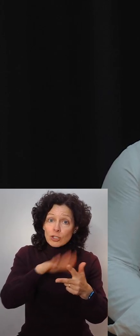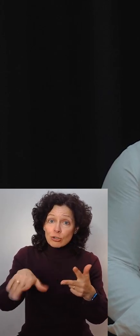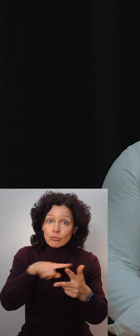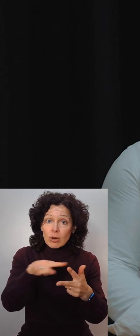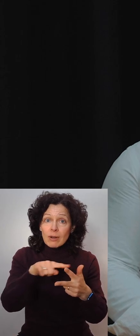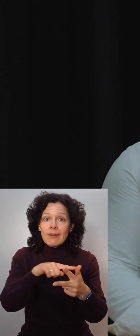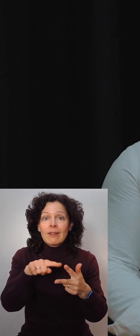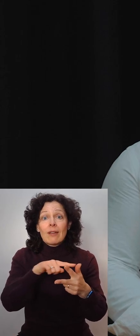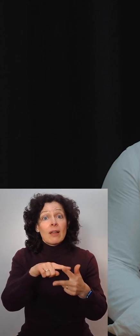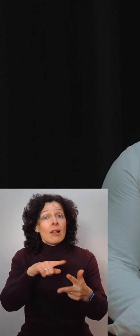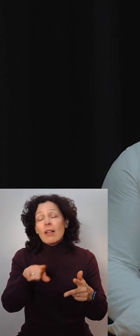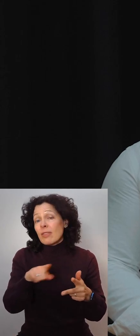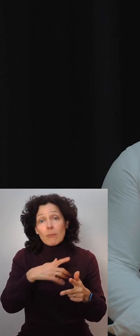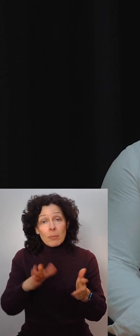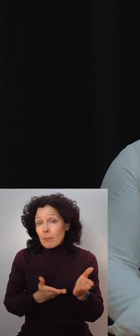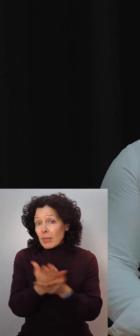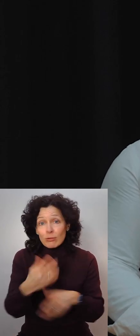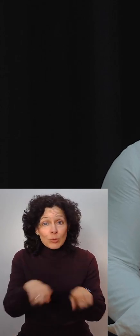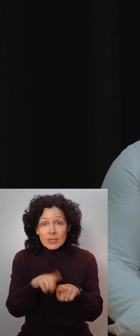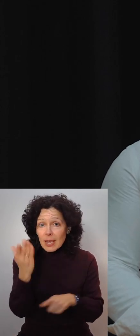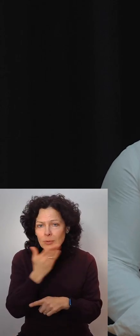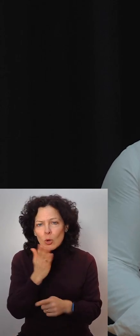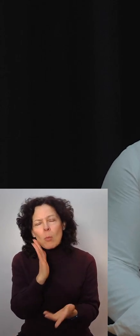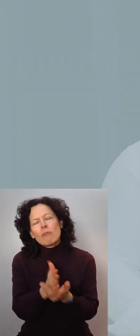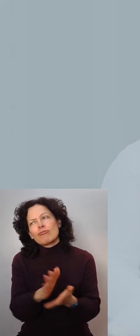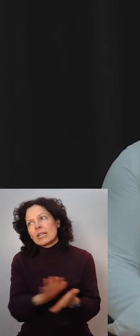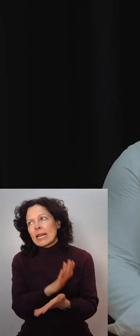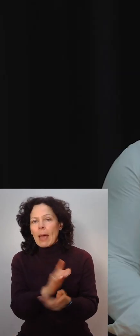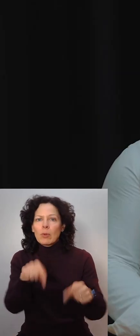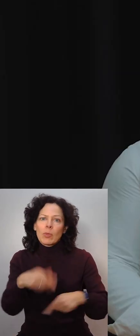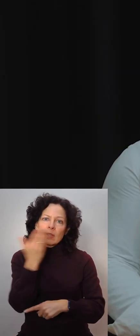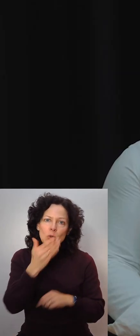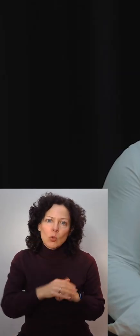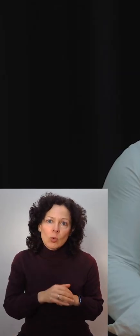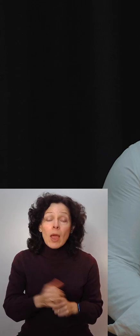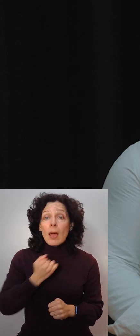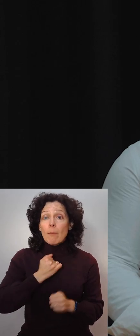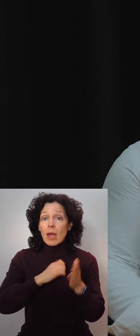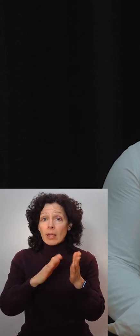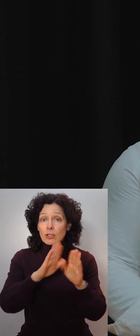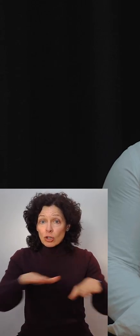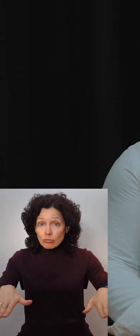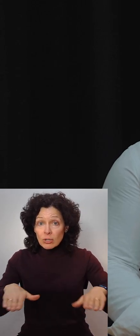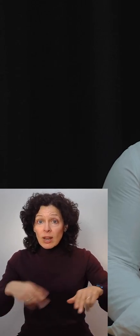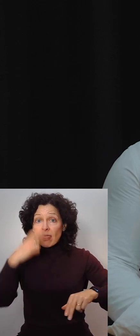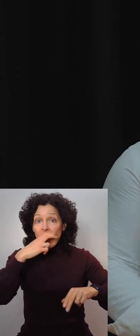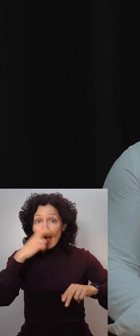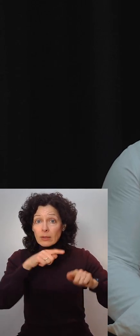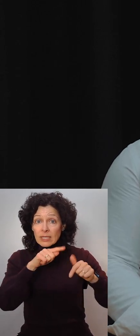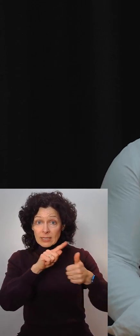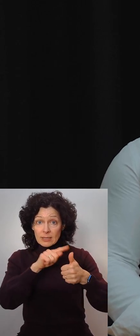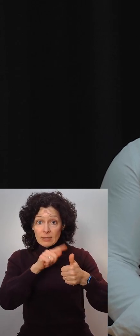they're entering the same school as him, and I'm really happy with this school. My kids, the oldest one, they come here, they were